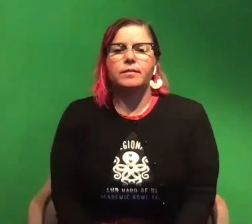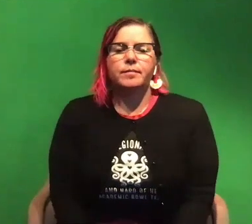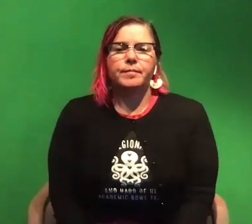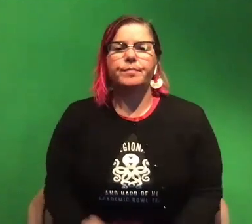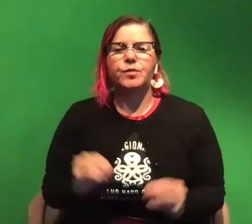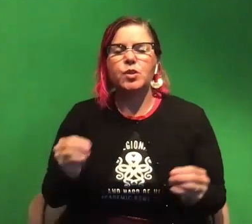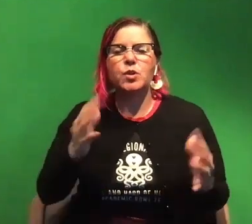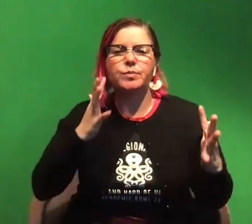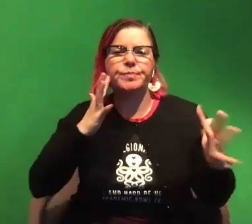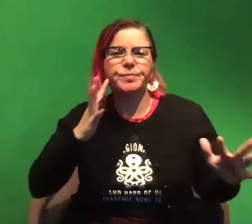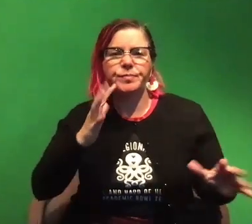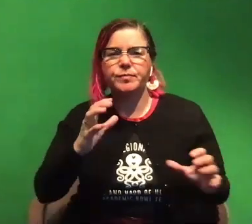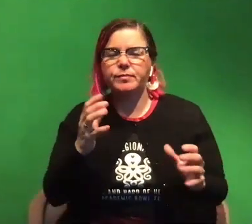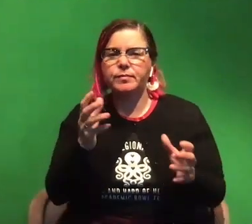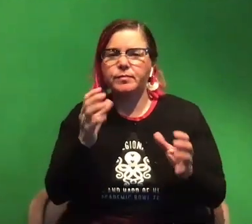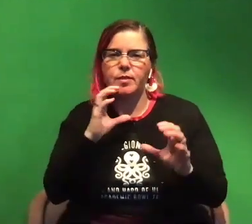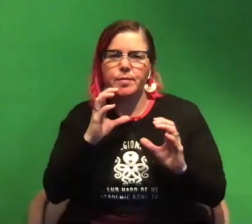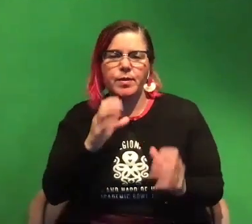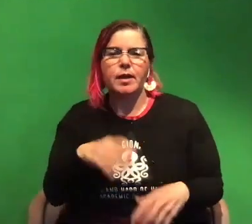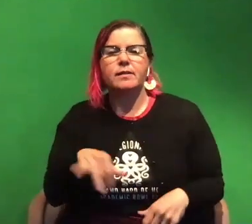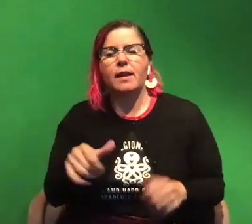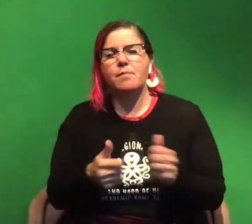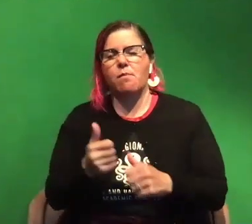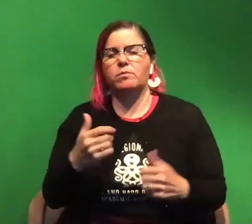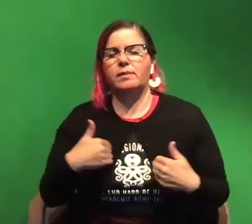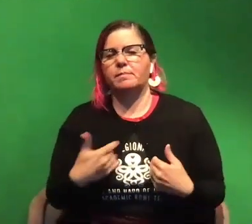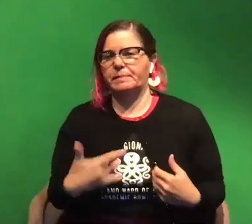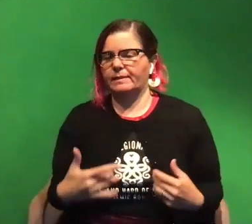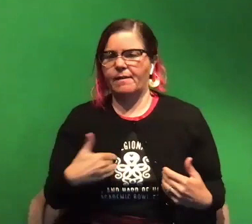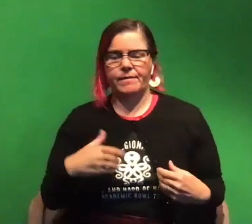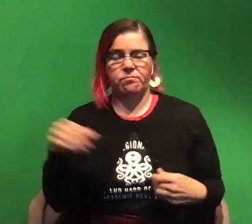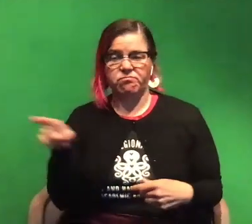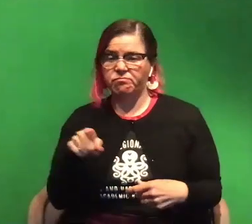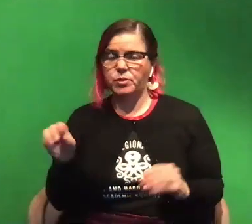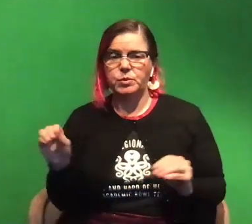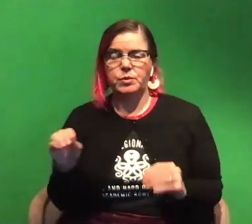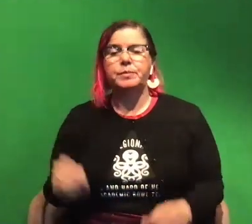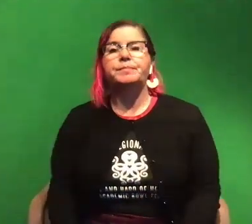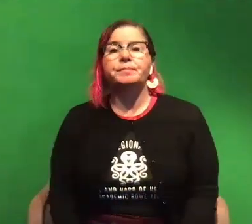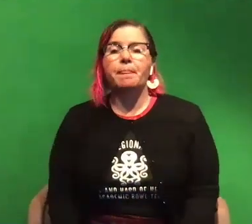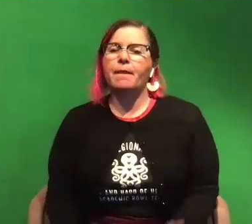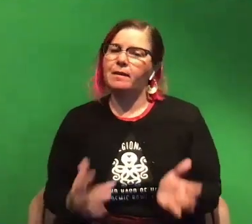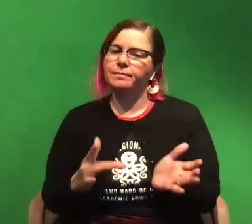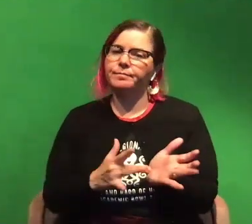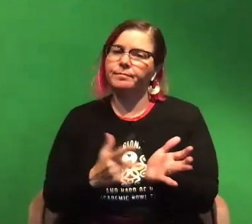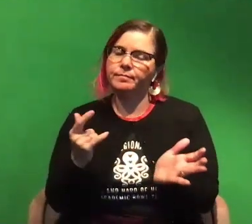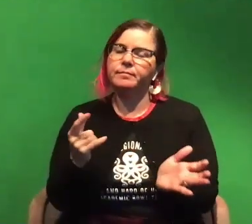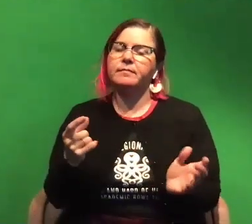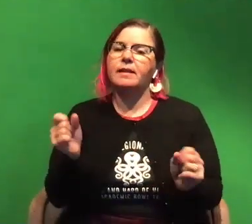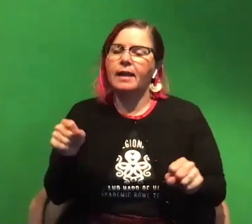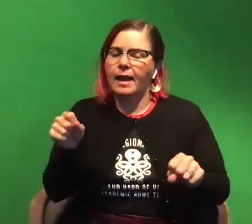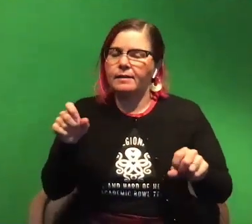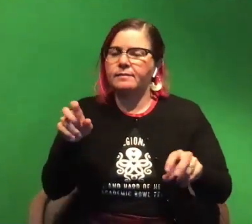audio communication that we know of, like most animals do. So that affords us a great opportunity that we get to kind